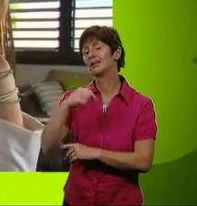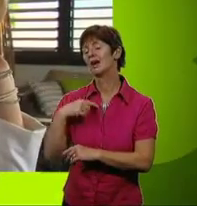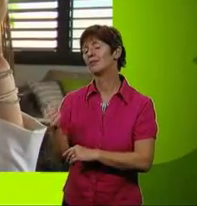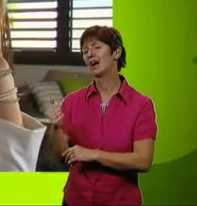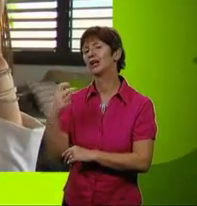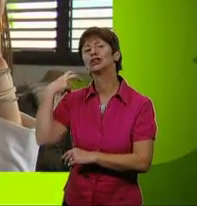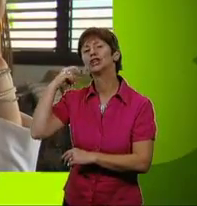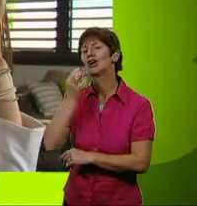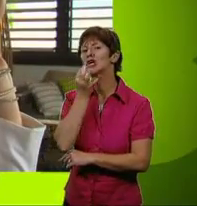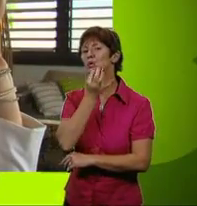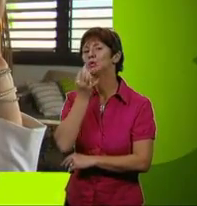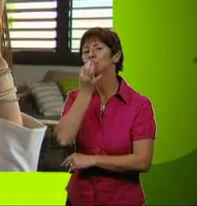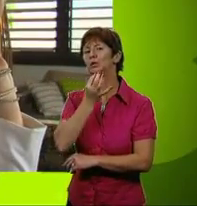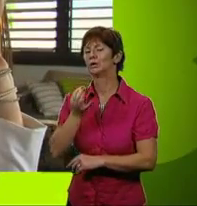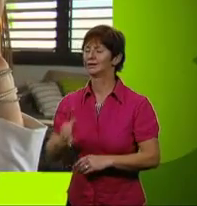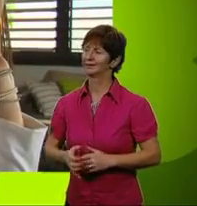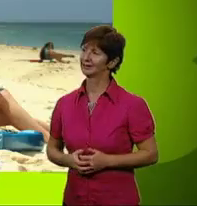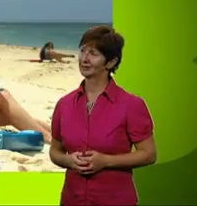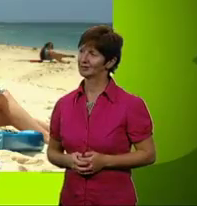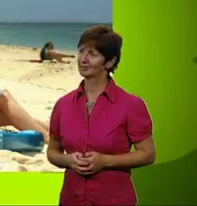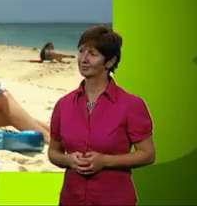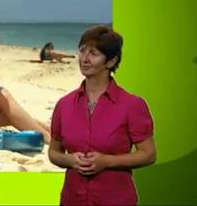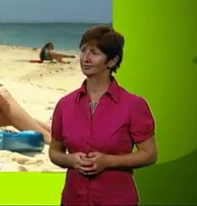I prefer the Cherry Shiraz.